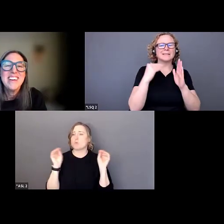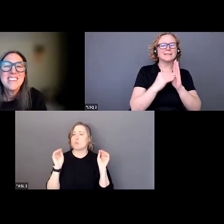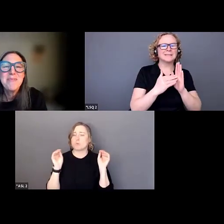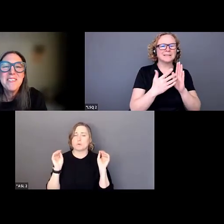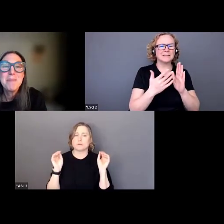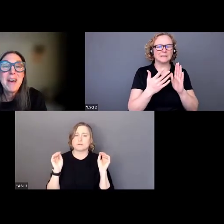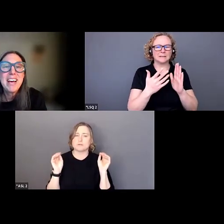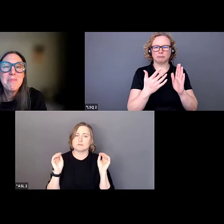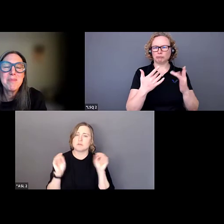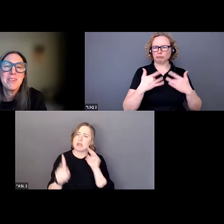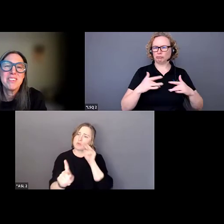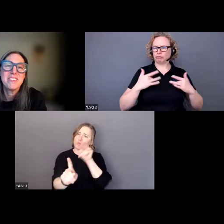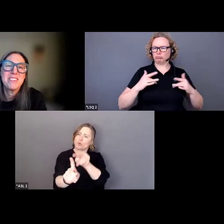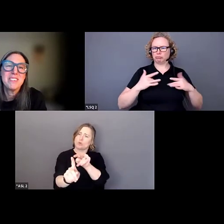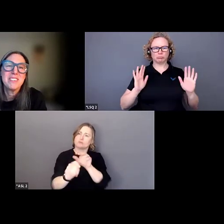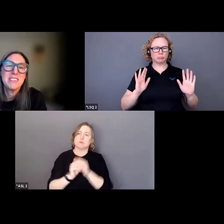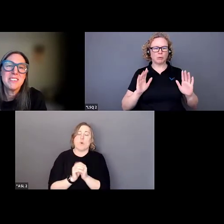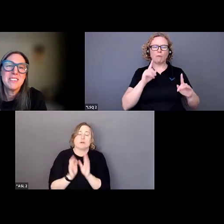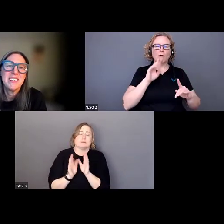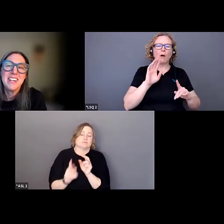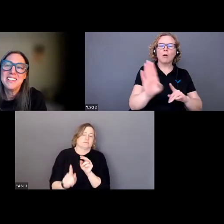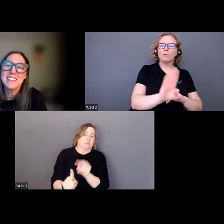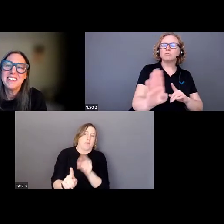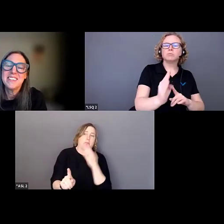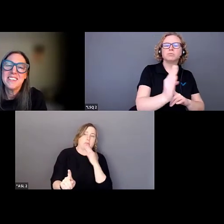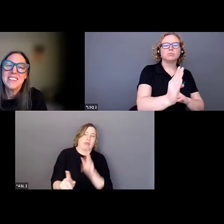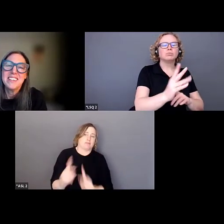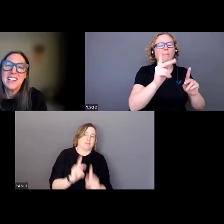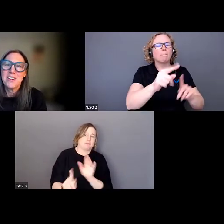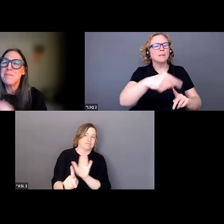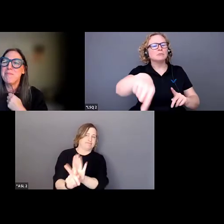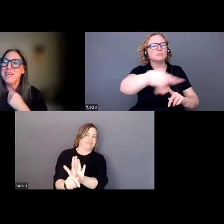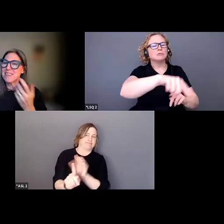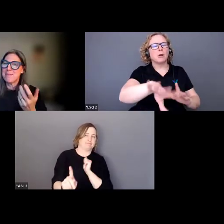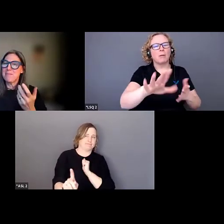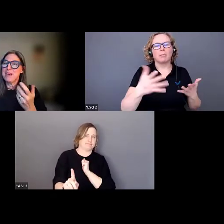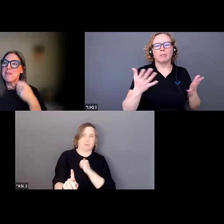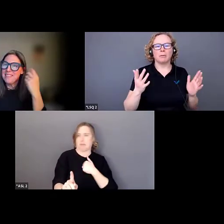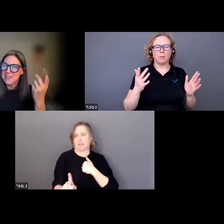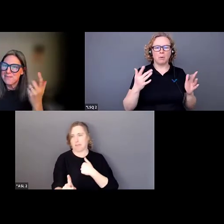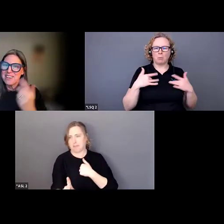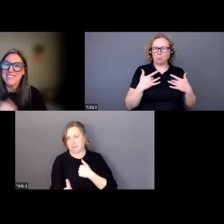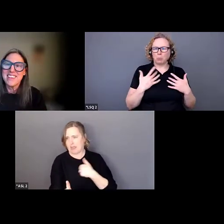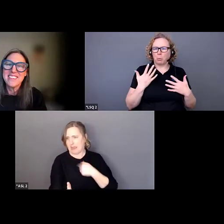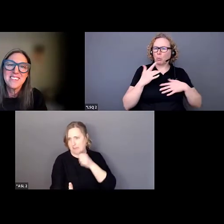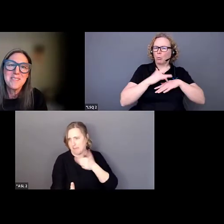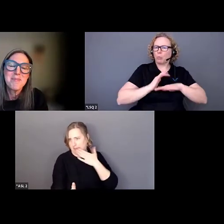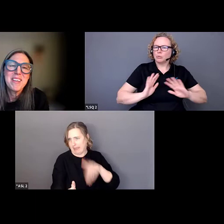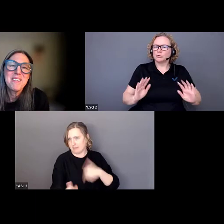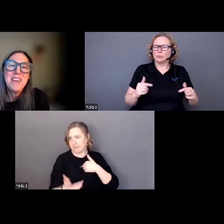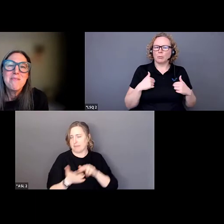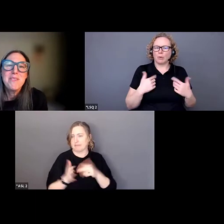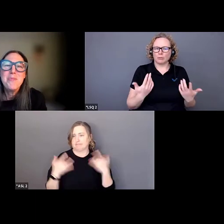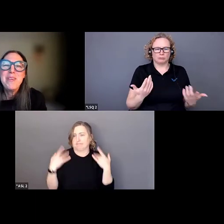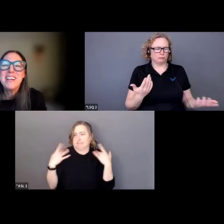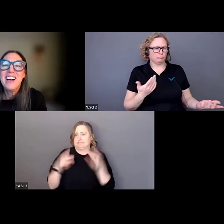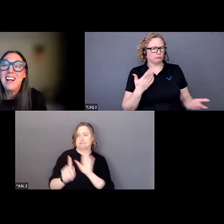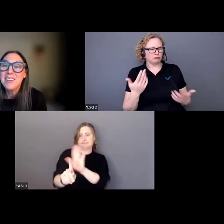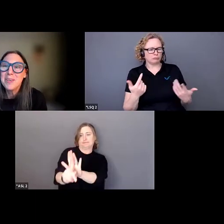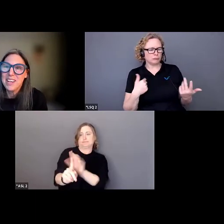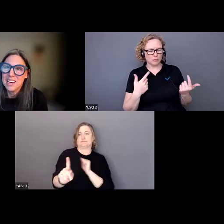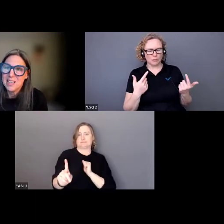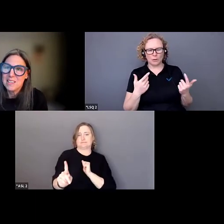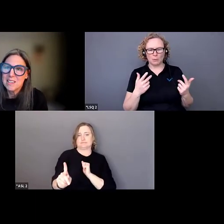history. Something that bad people, right? It couldn't be me because I'm not being bad, therefore it has nothing to do. View